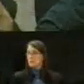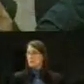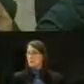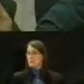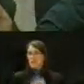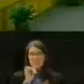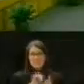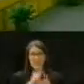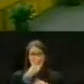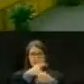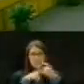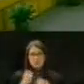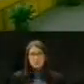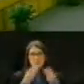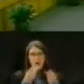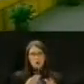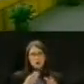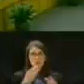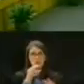second.